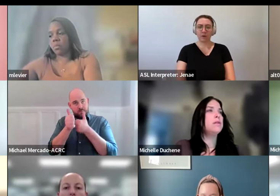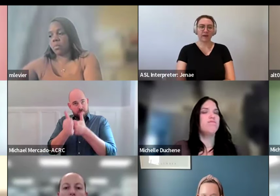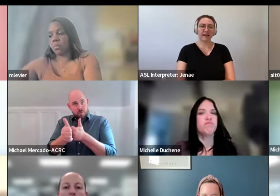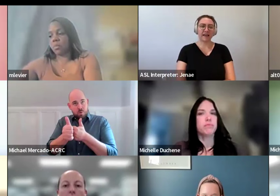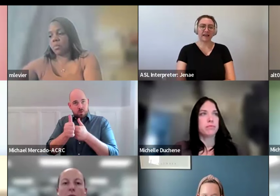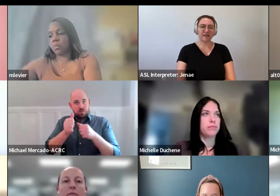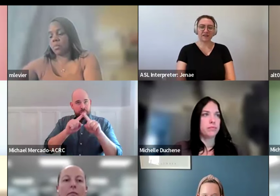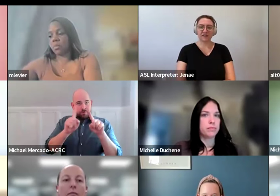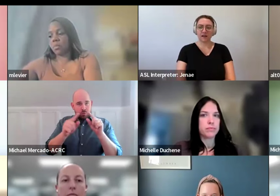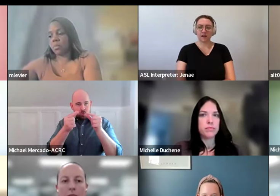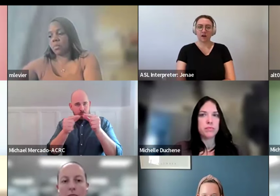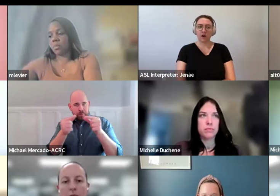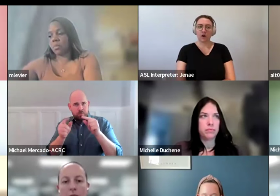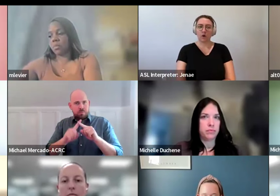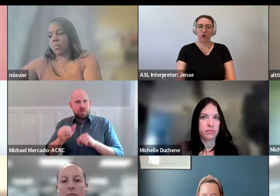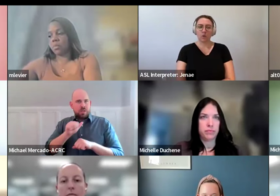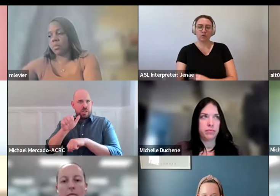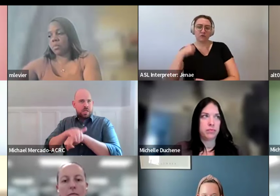A third point is,